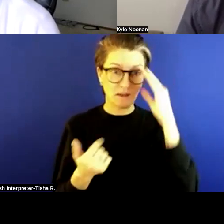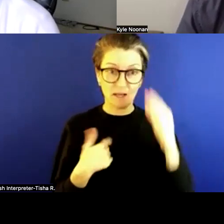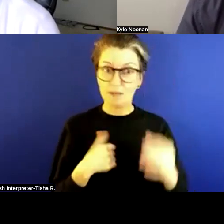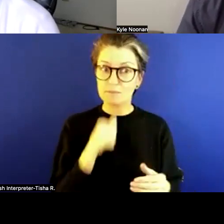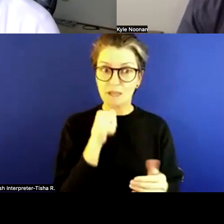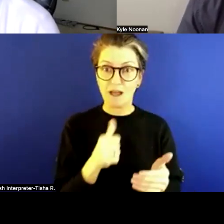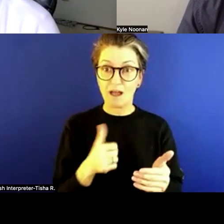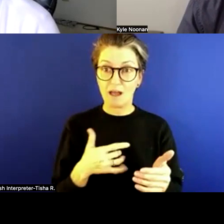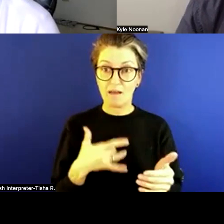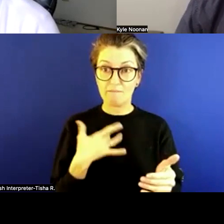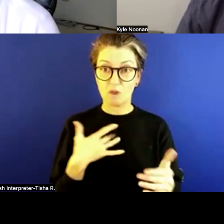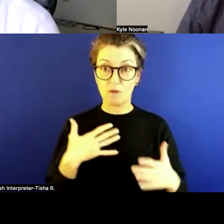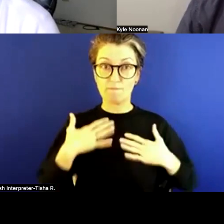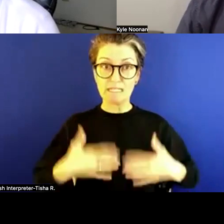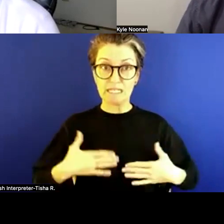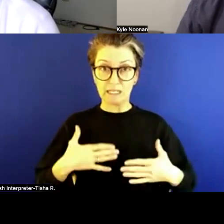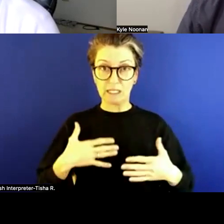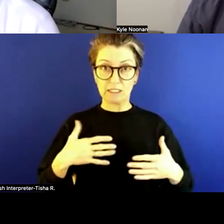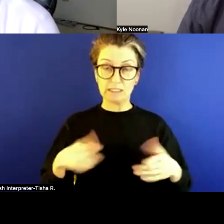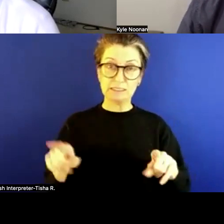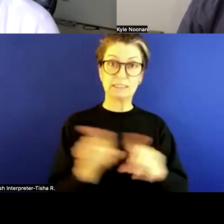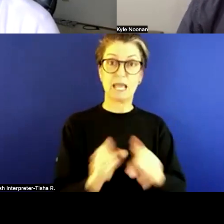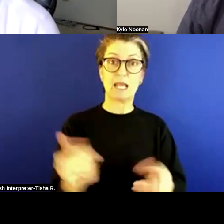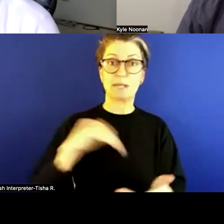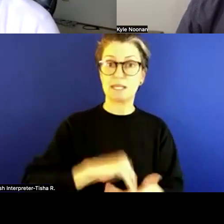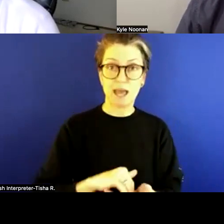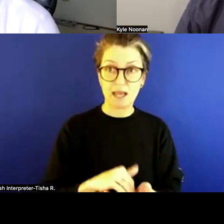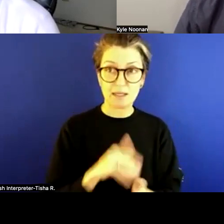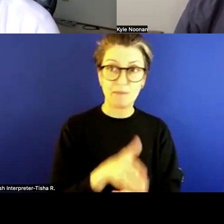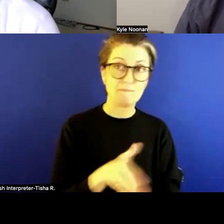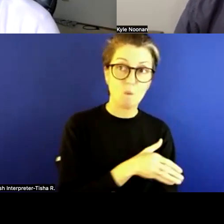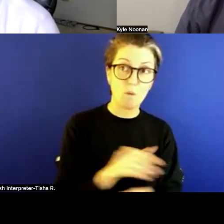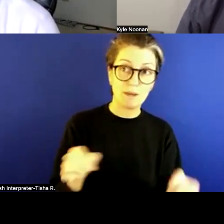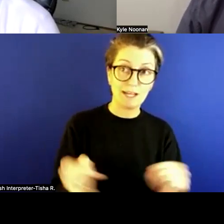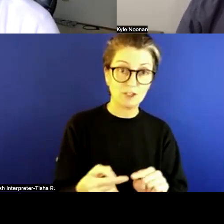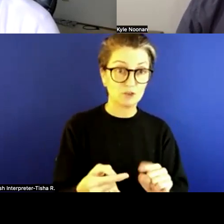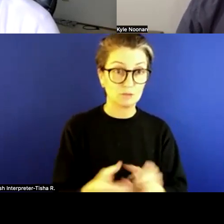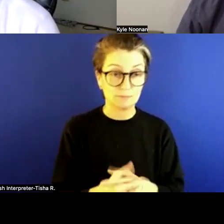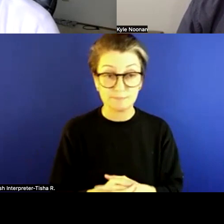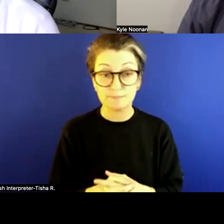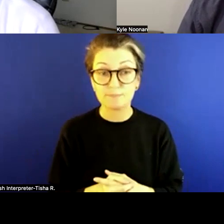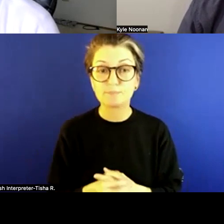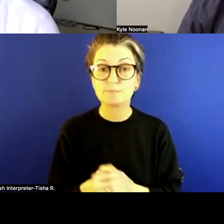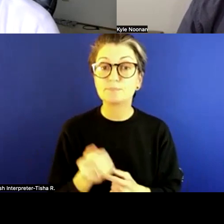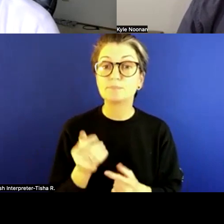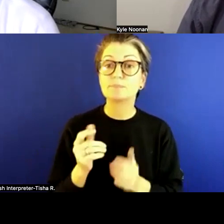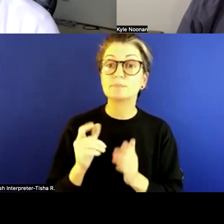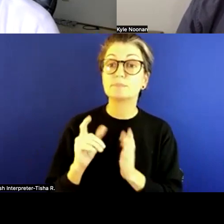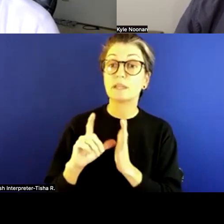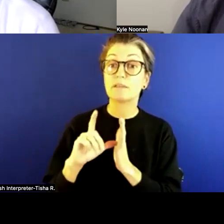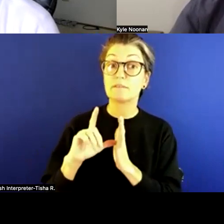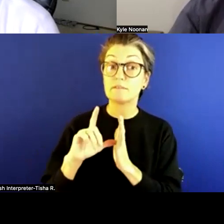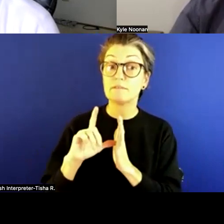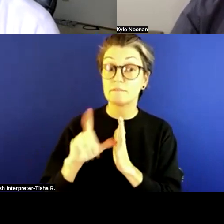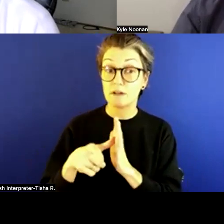I physically was able to do before this injury. And that's when, and eventually it wasn't immediate. There was a